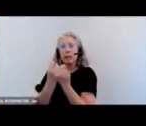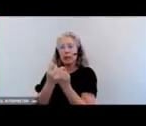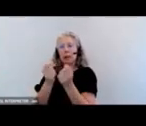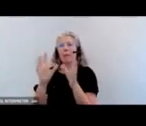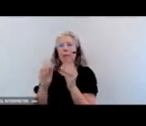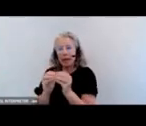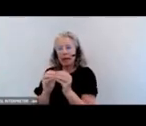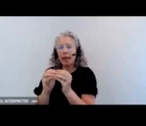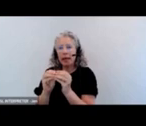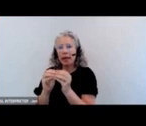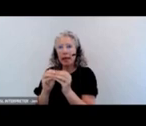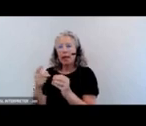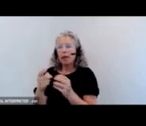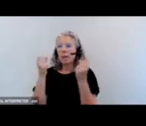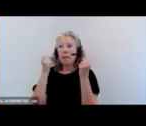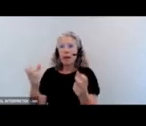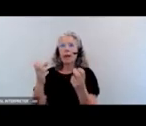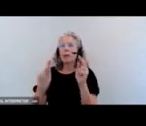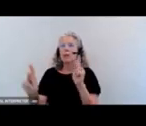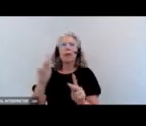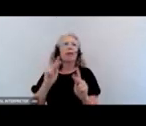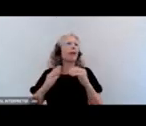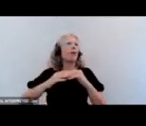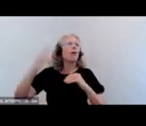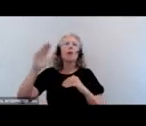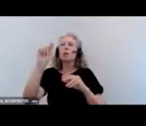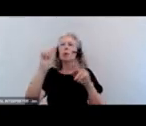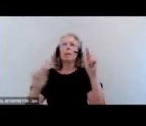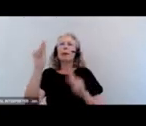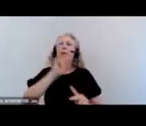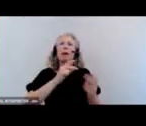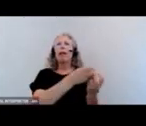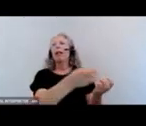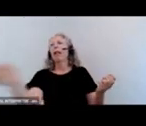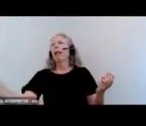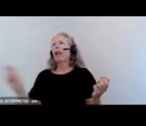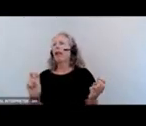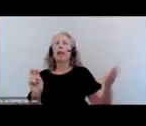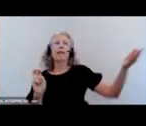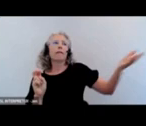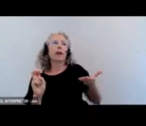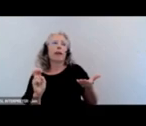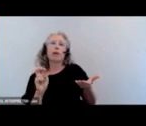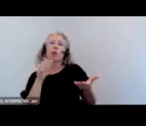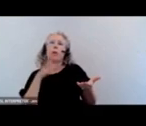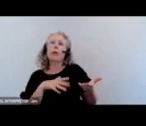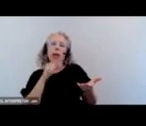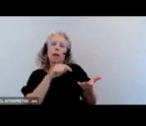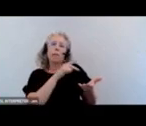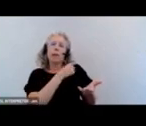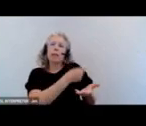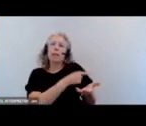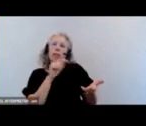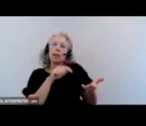that had a huge number of people, something like over 20 people were there. And they invited the woman that the meeting was about to